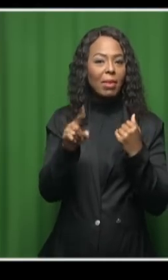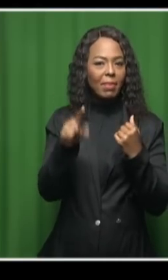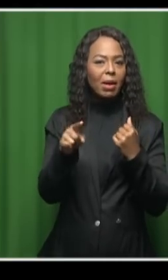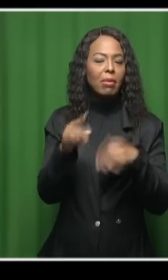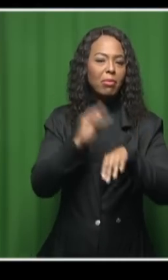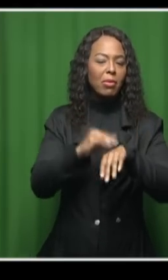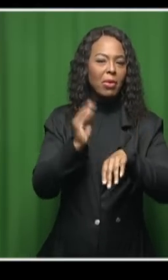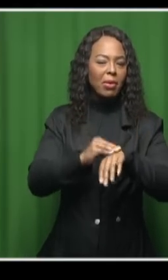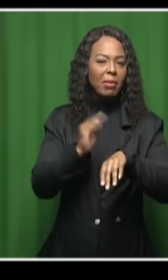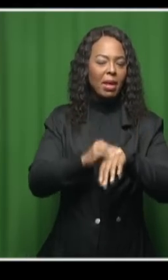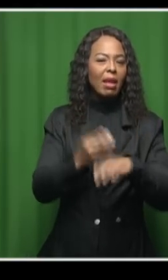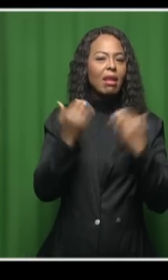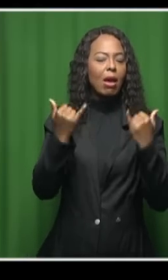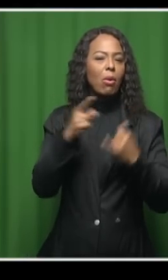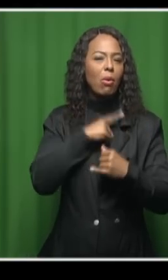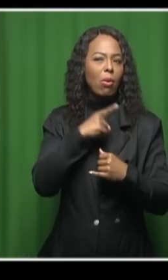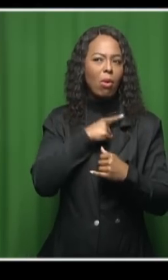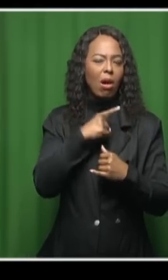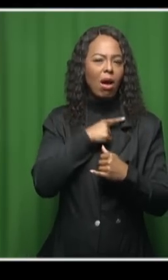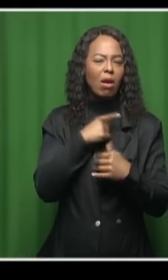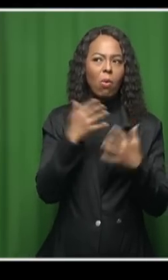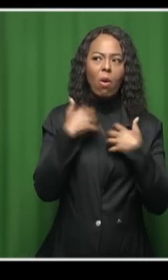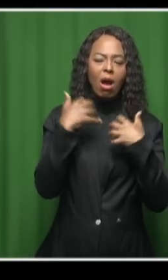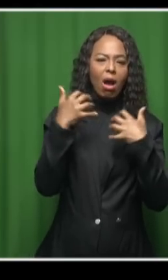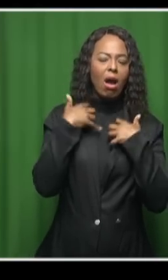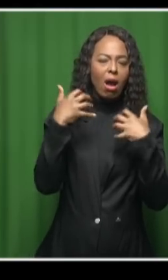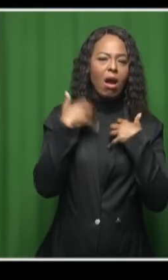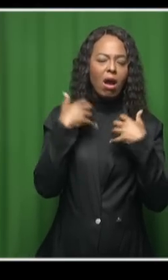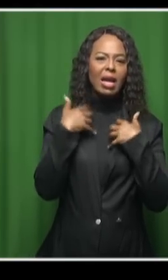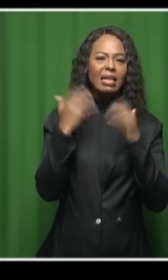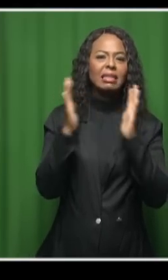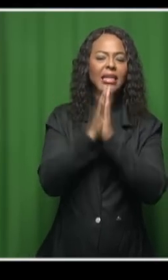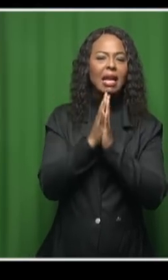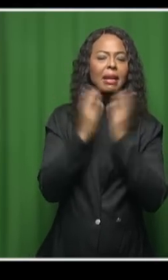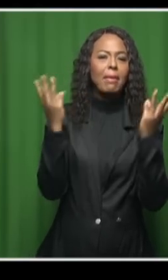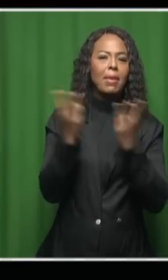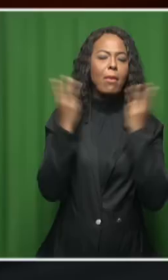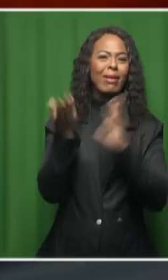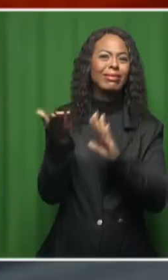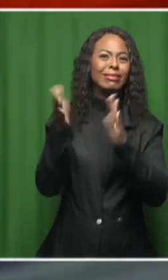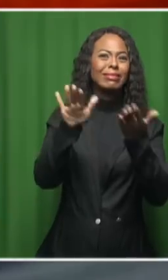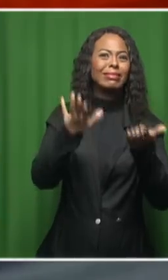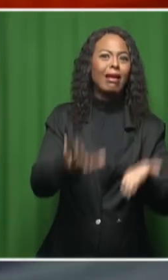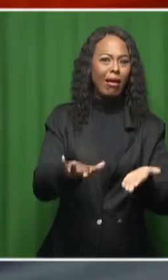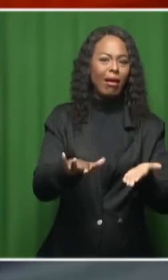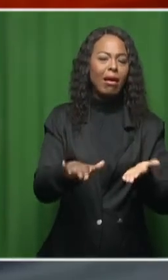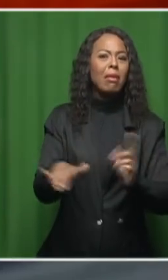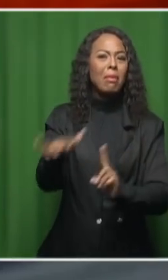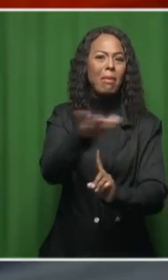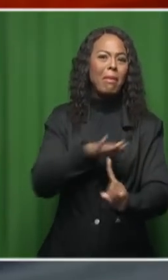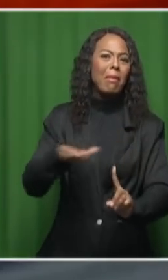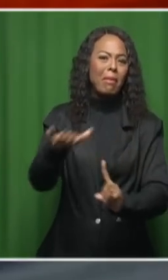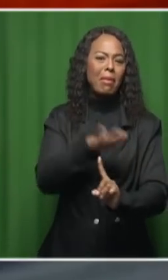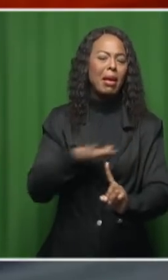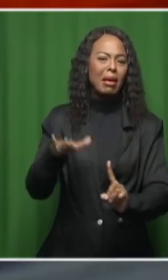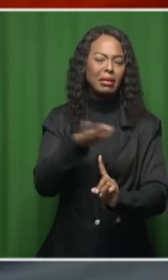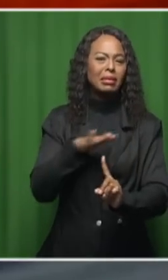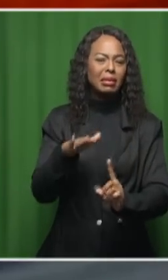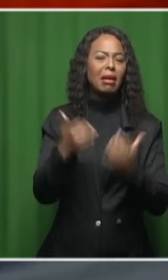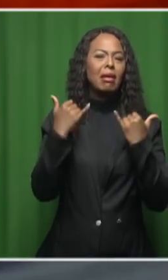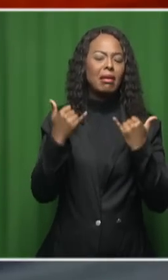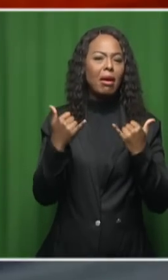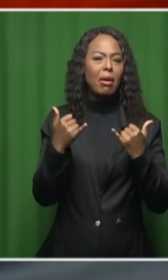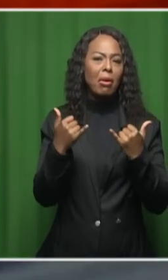thing at the moment where we are seeing that around 10 people have actually died in the area after the outbreak